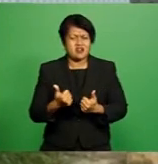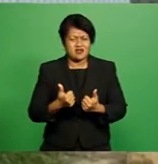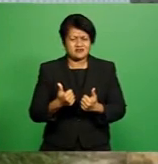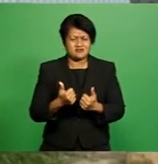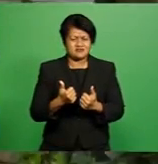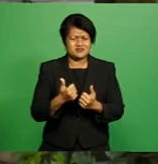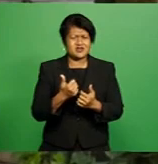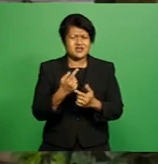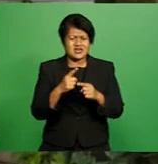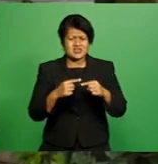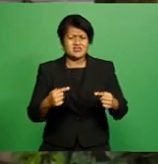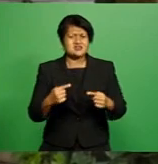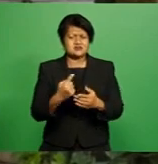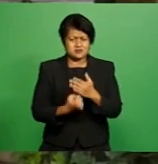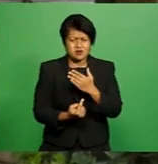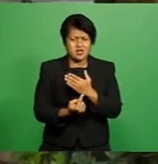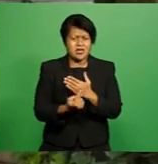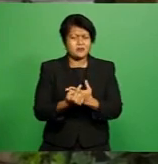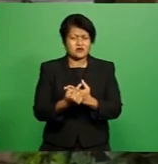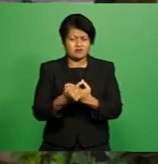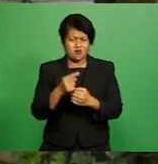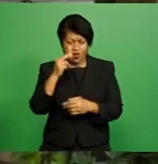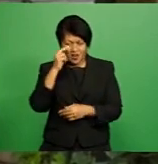allow National Fire Authority to enforce